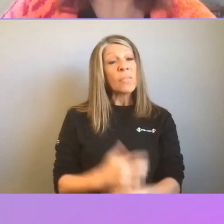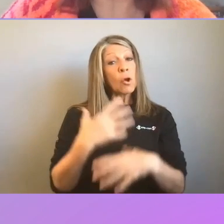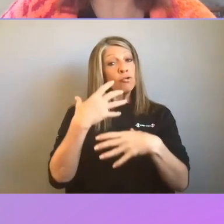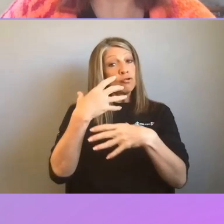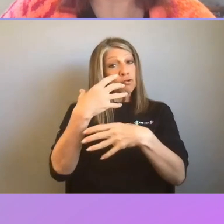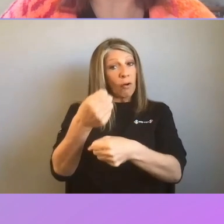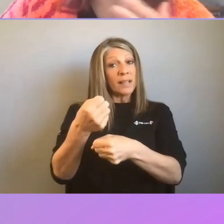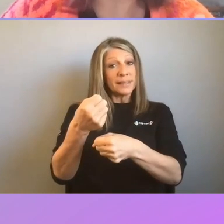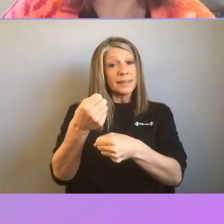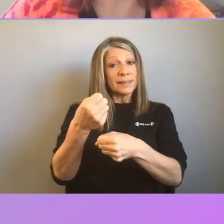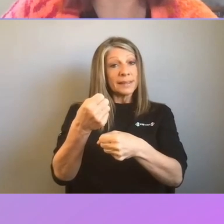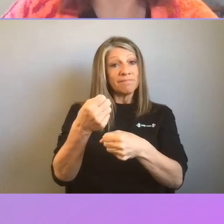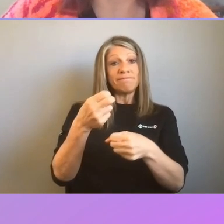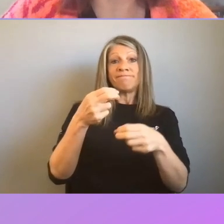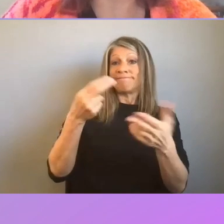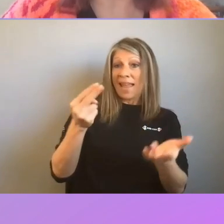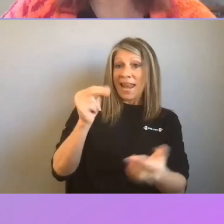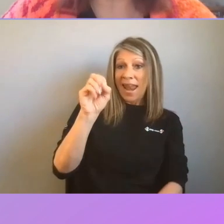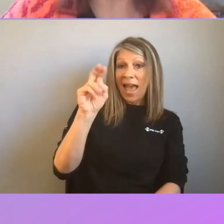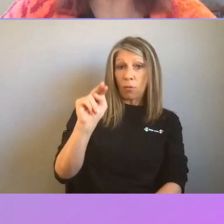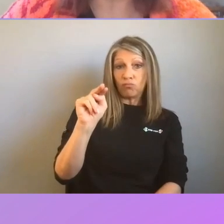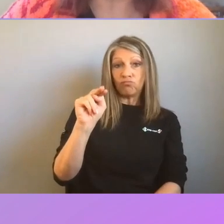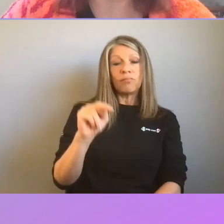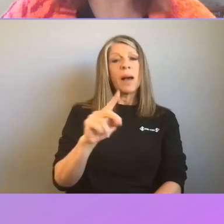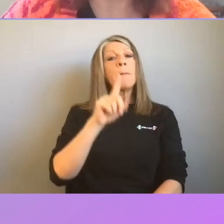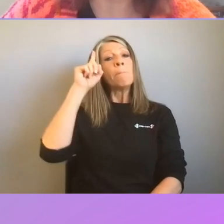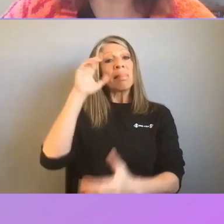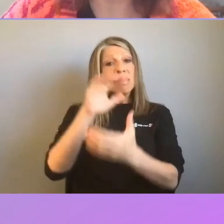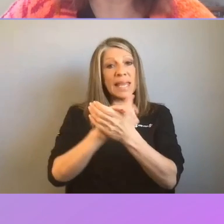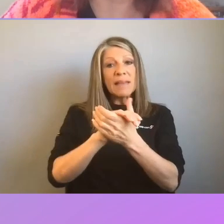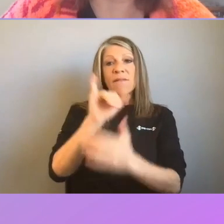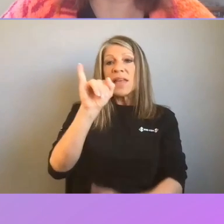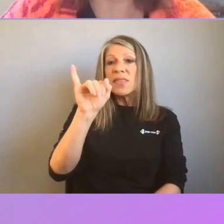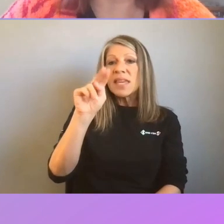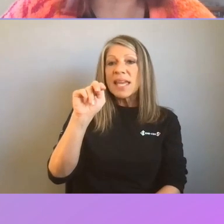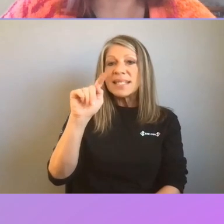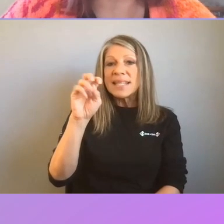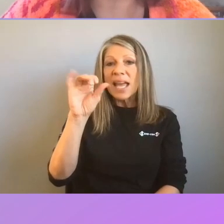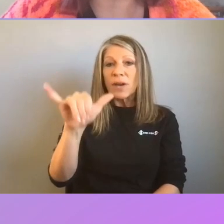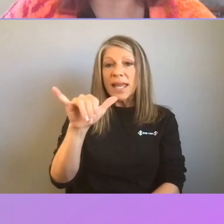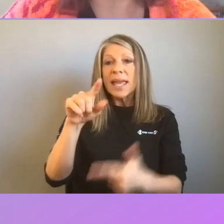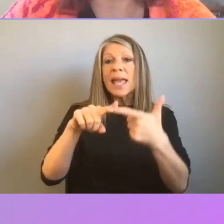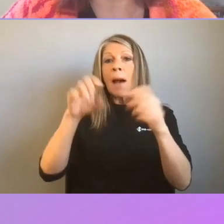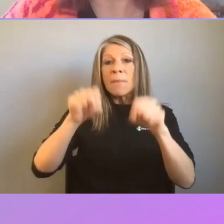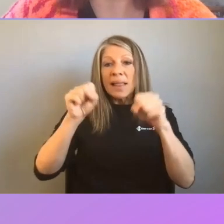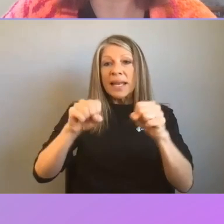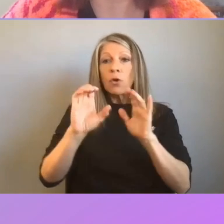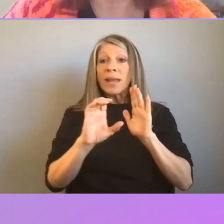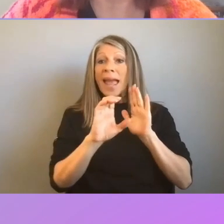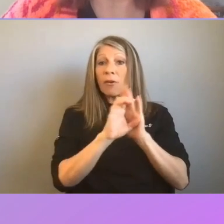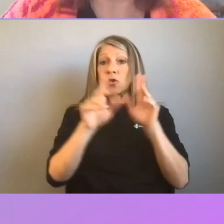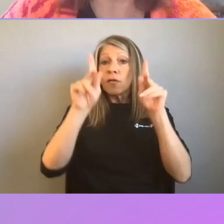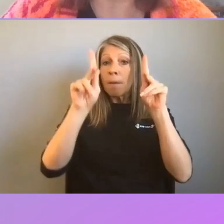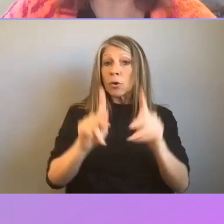trust as a noun, the definition: a firm belief in the integrity, ability, or character of a person or